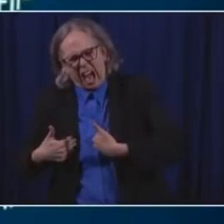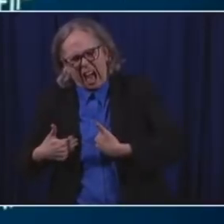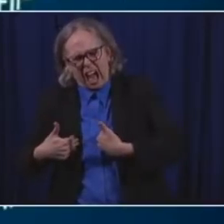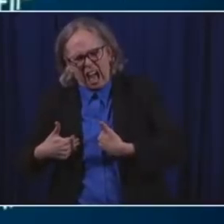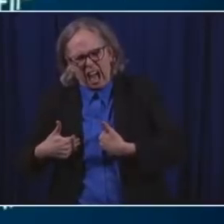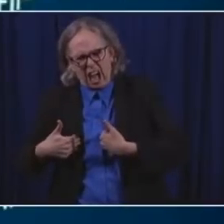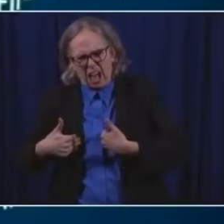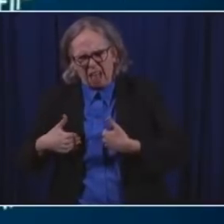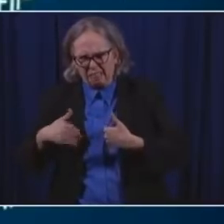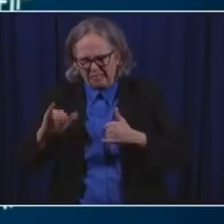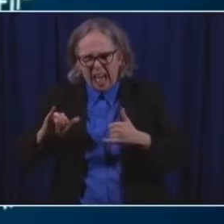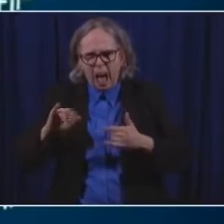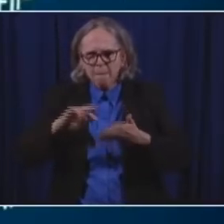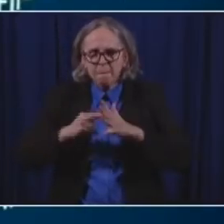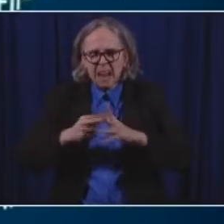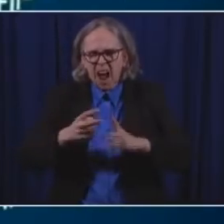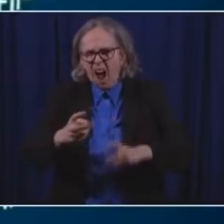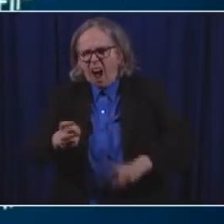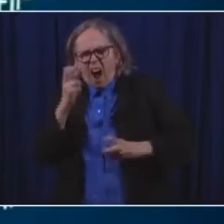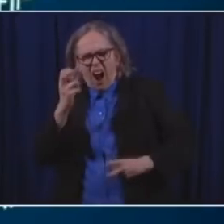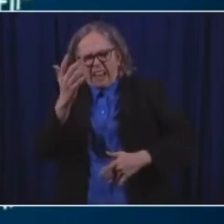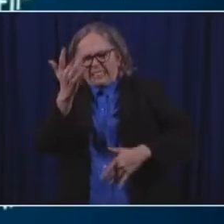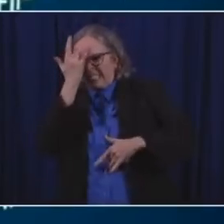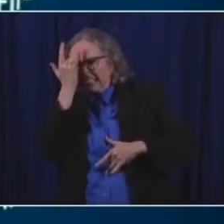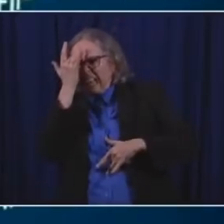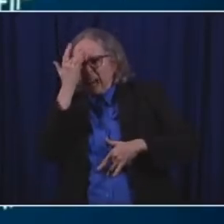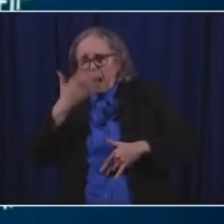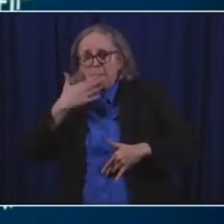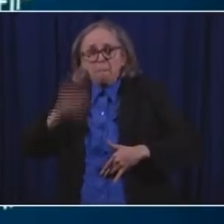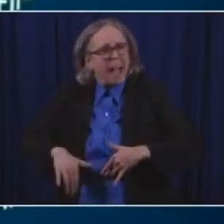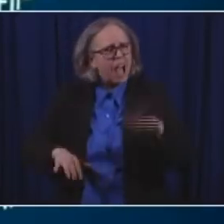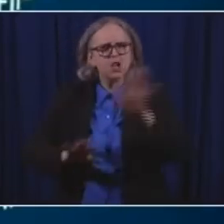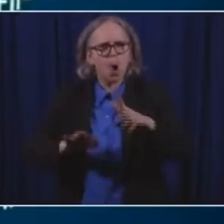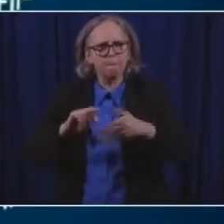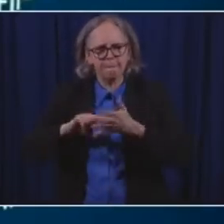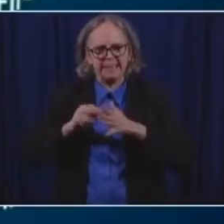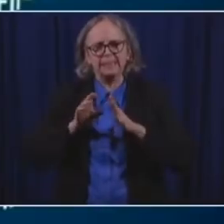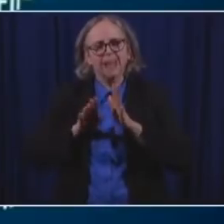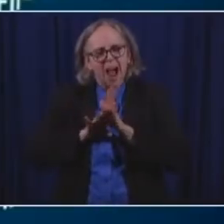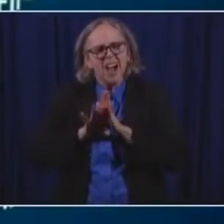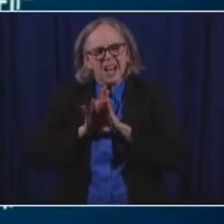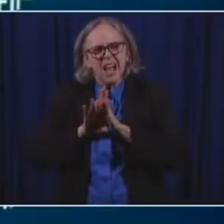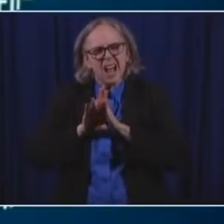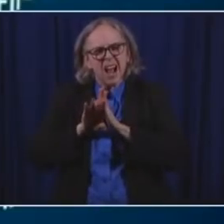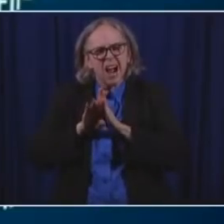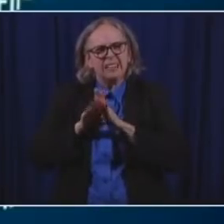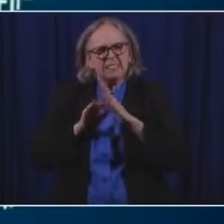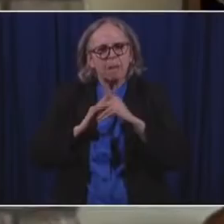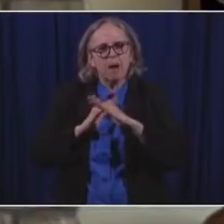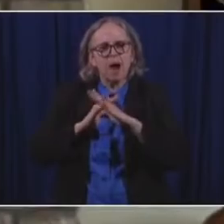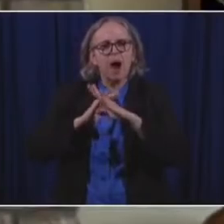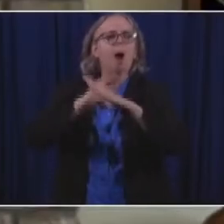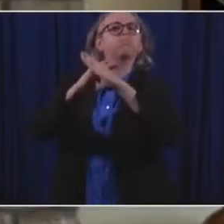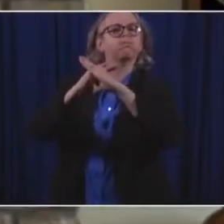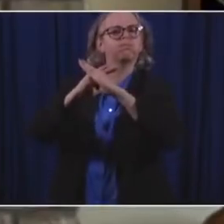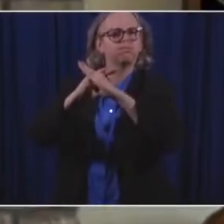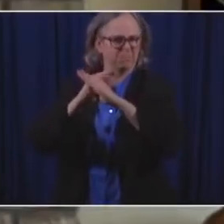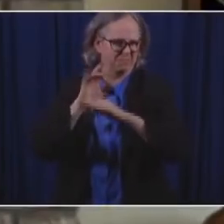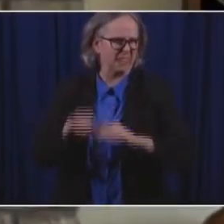of responding to your injection and developing immunity and protection to this virus.